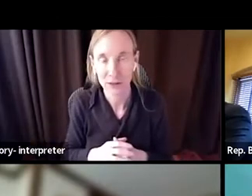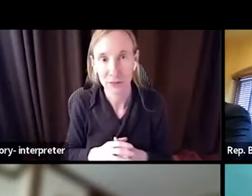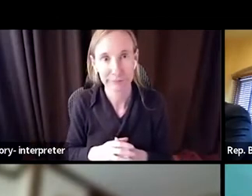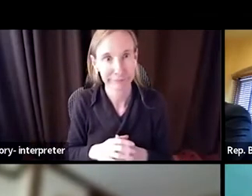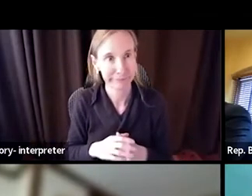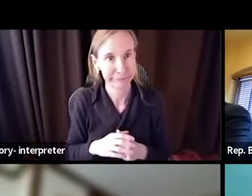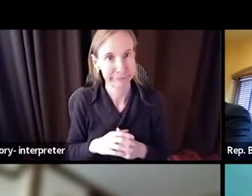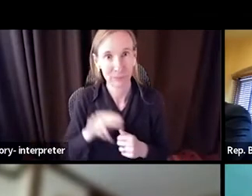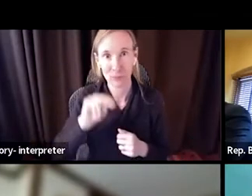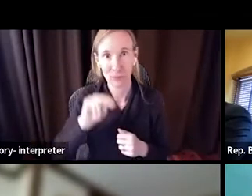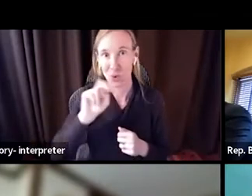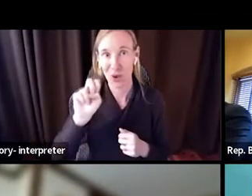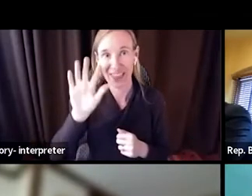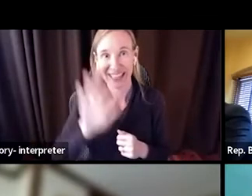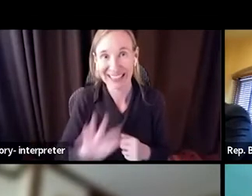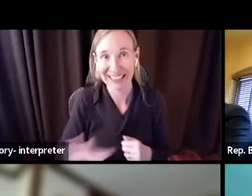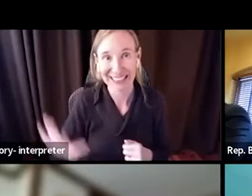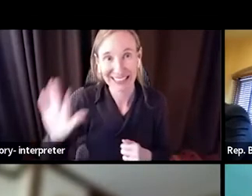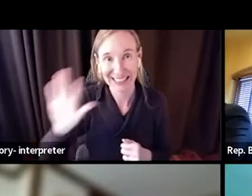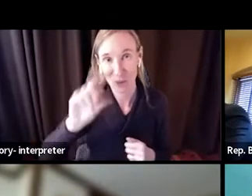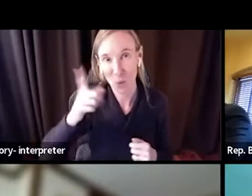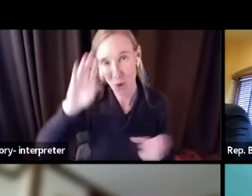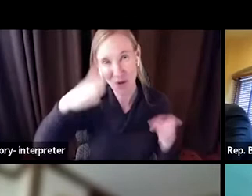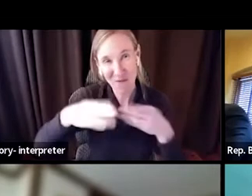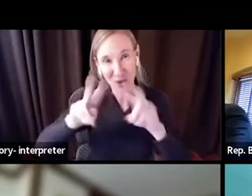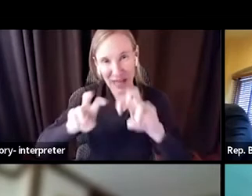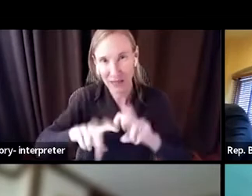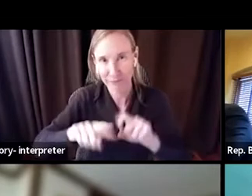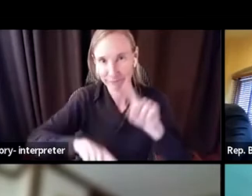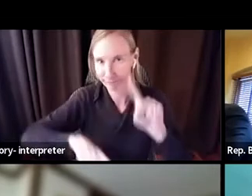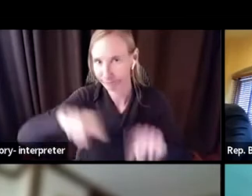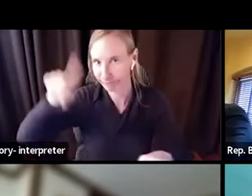throughout the Northeast, which is where we focused our analysis.